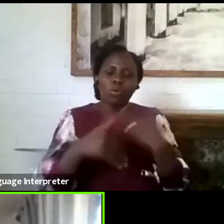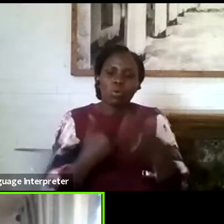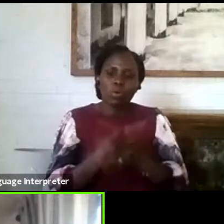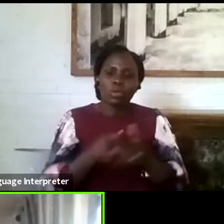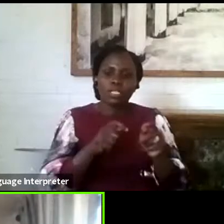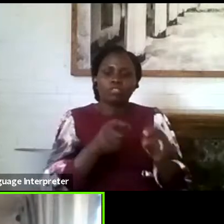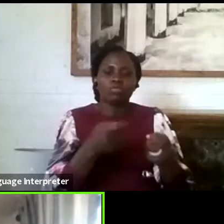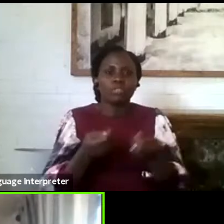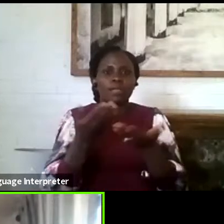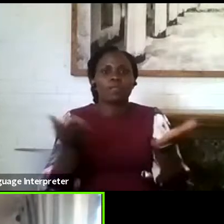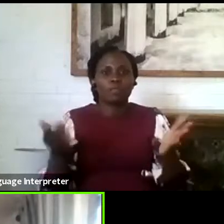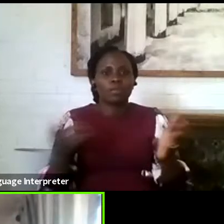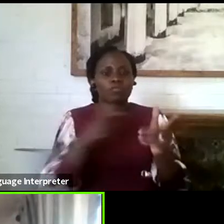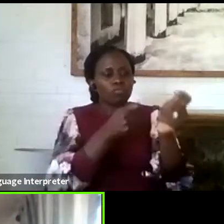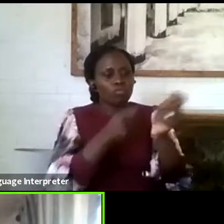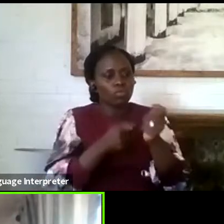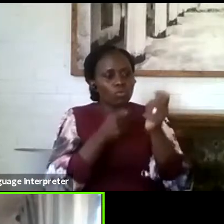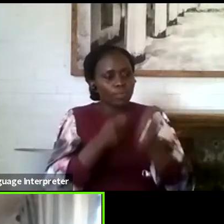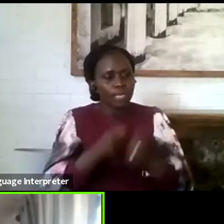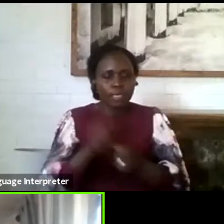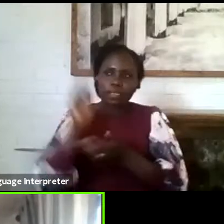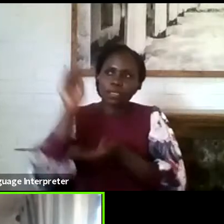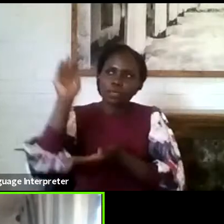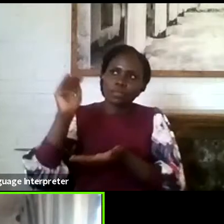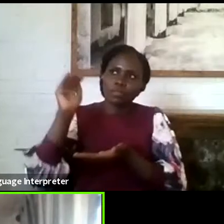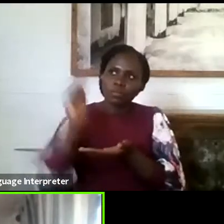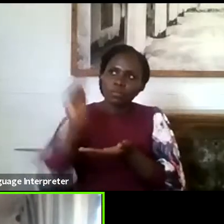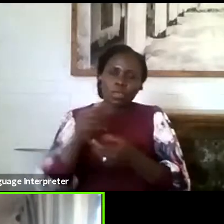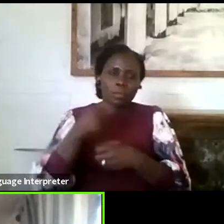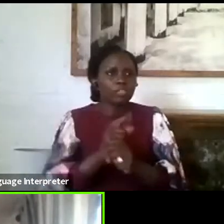to litigation, to ensure the safety for